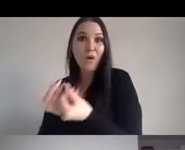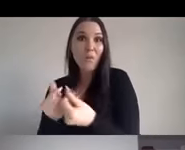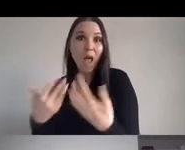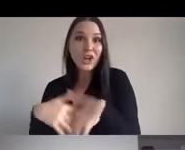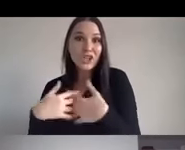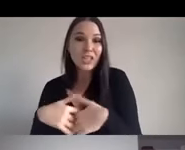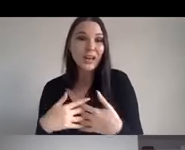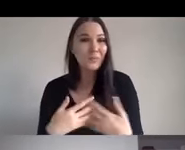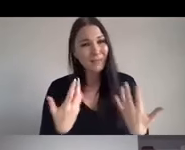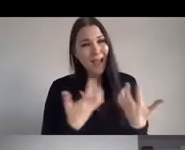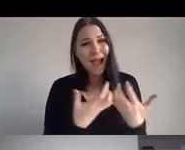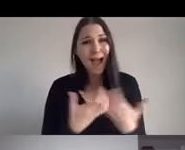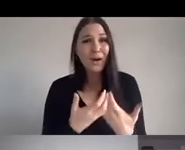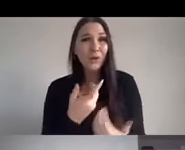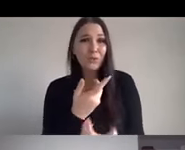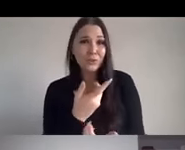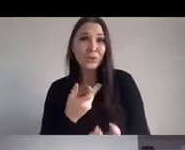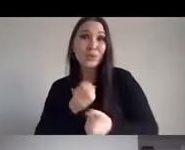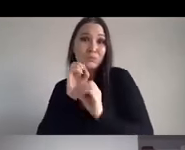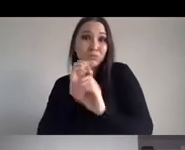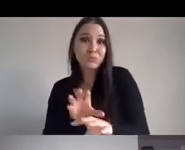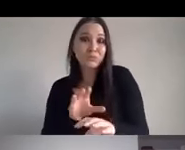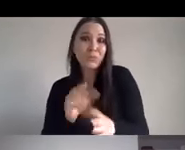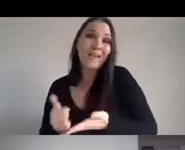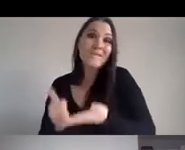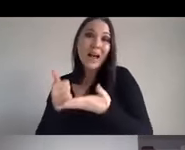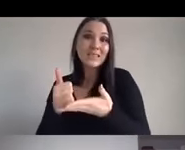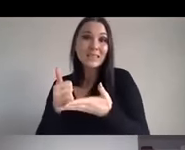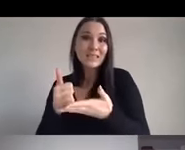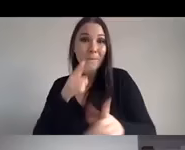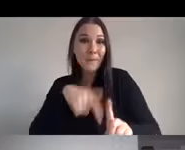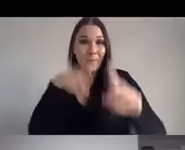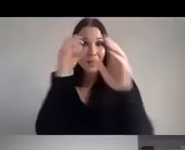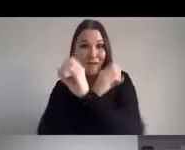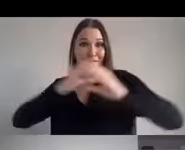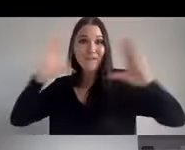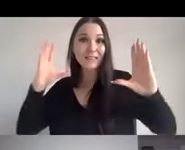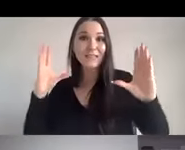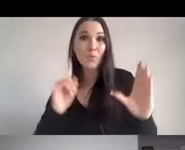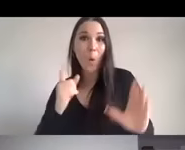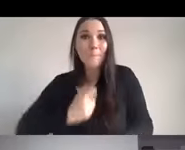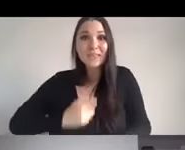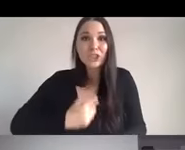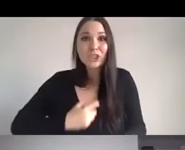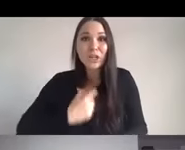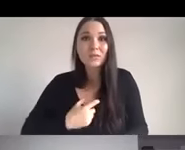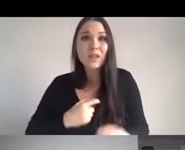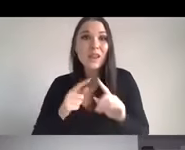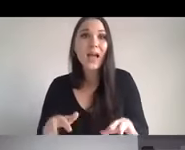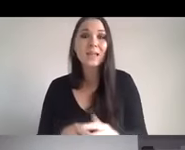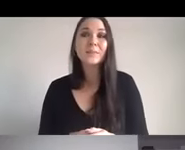someone who has that sort of ideology about what a position should look like?